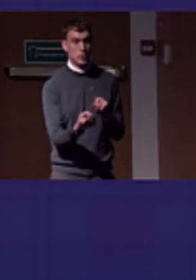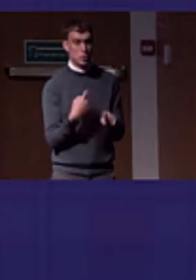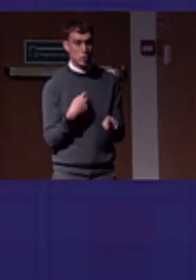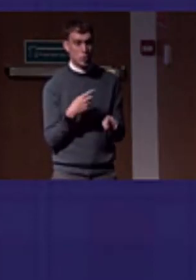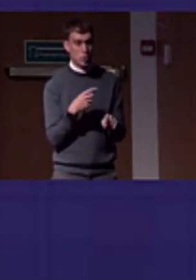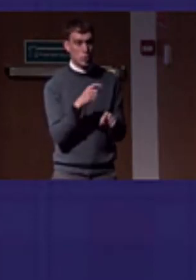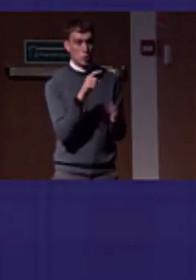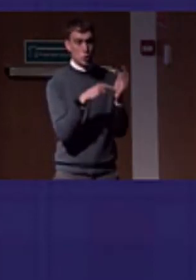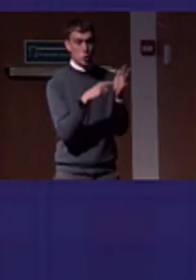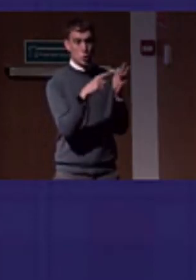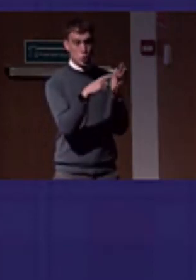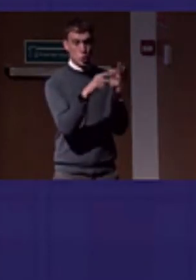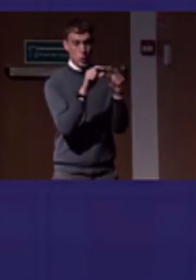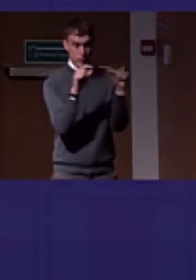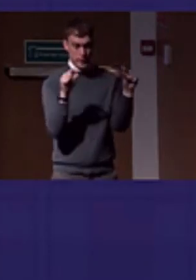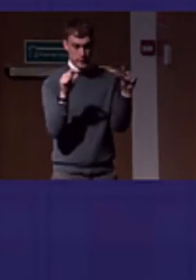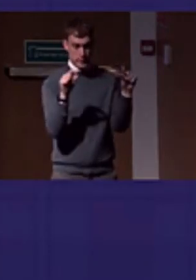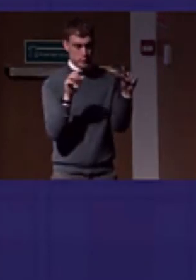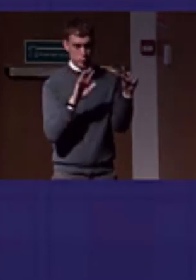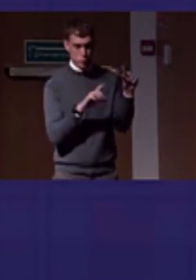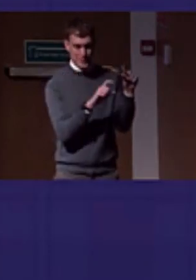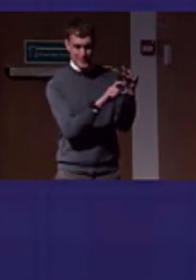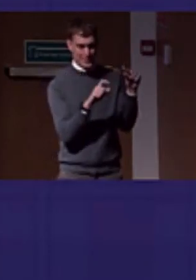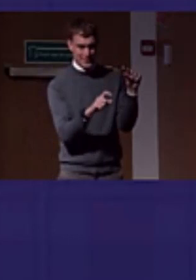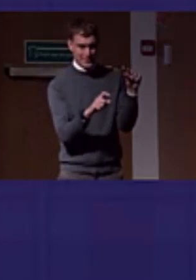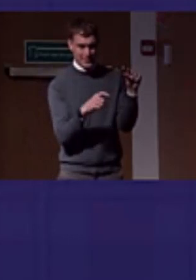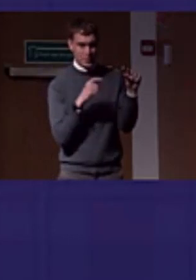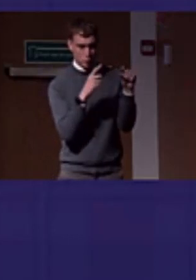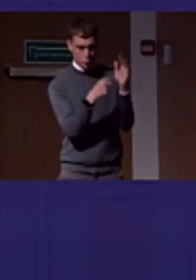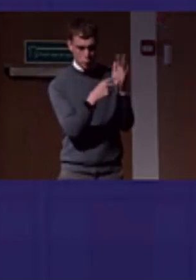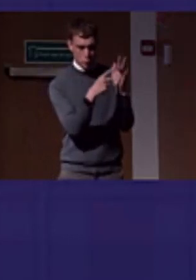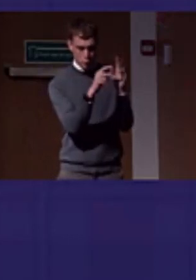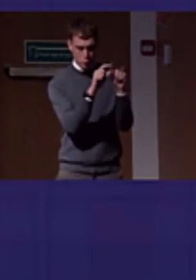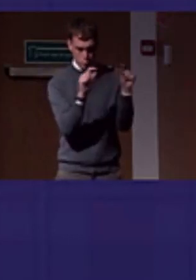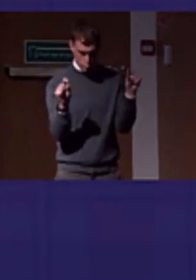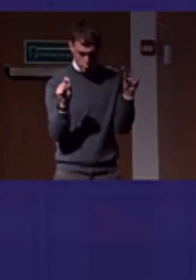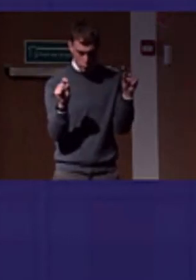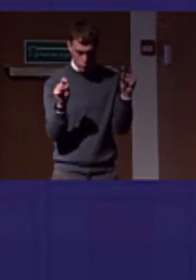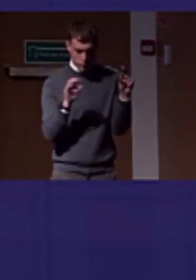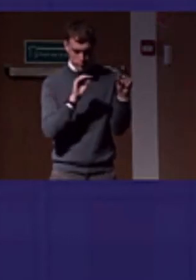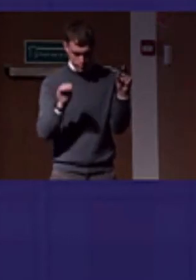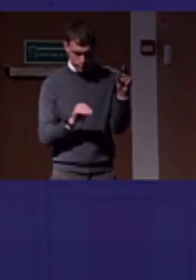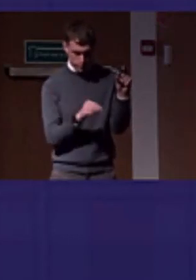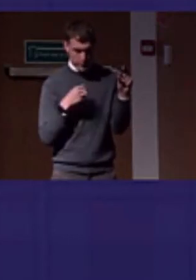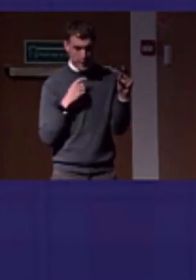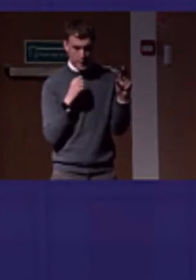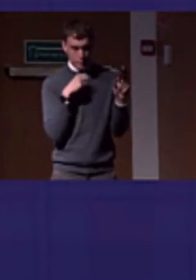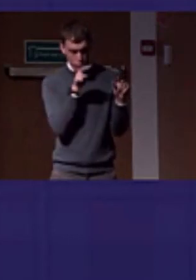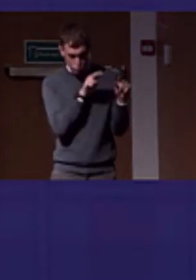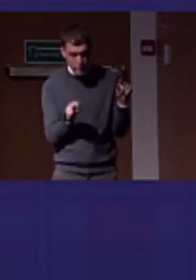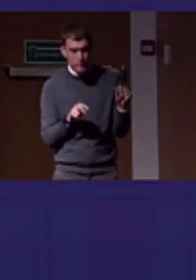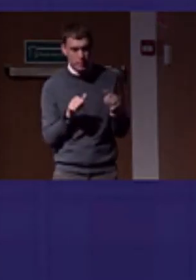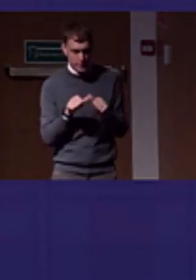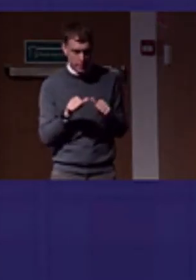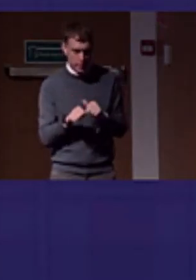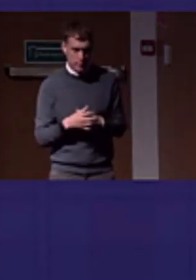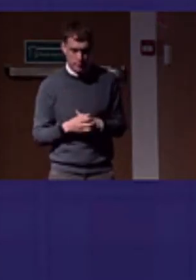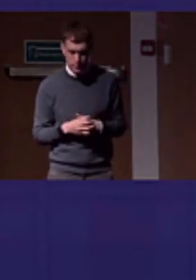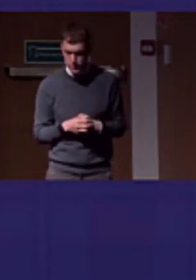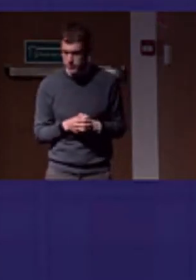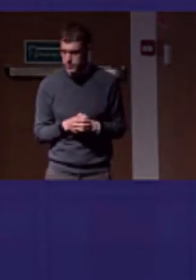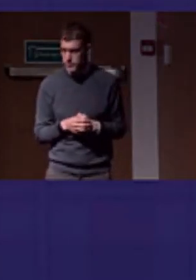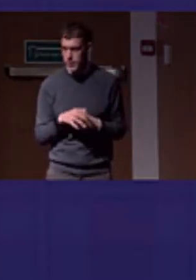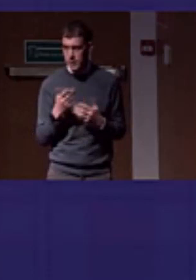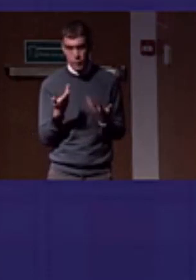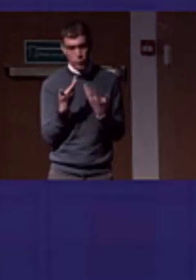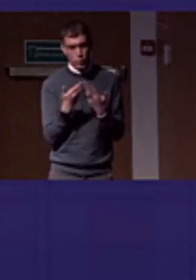line. I said, do that for me. They're like, okay. Gave them something very tangible, practical to do. Everyone now does it. That